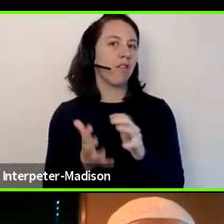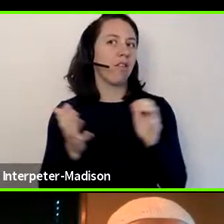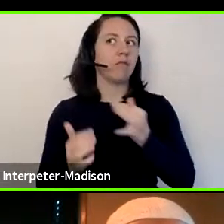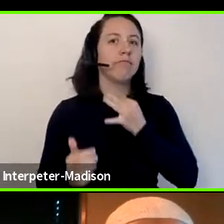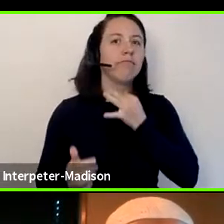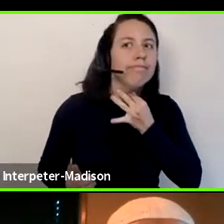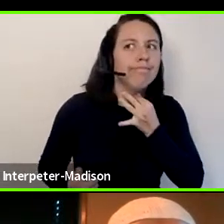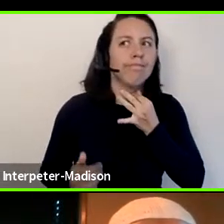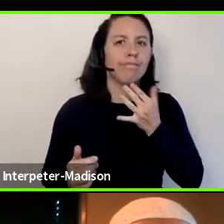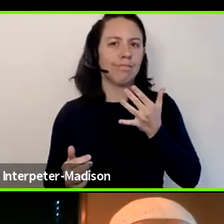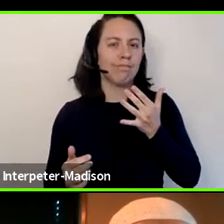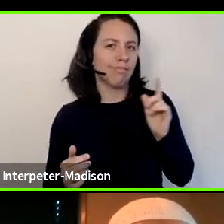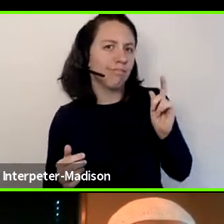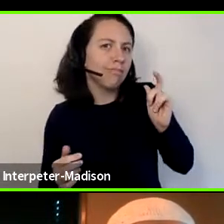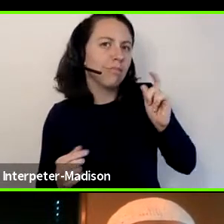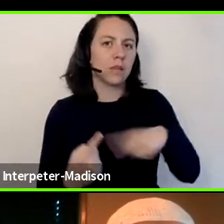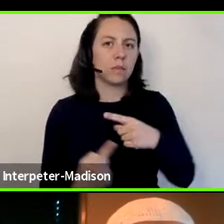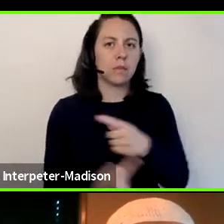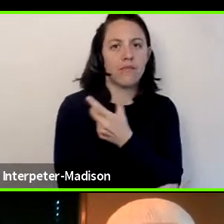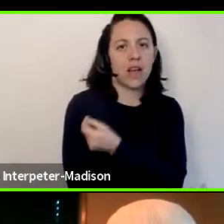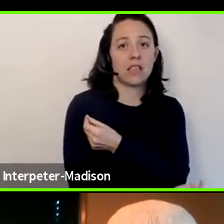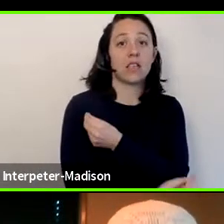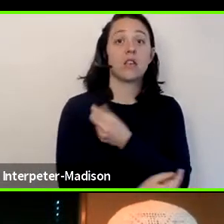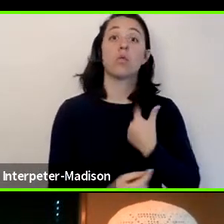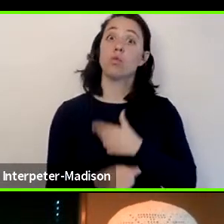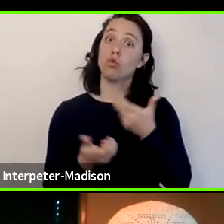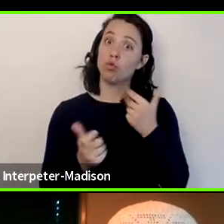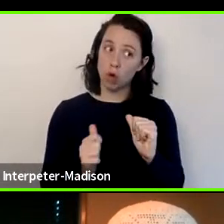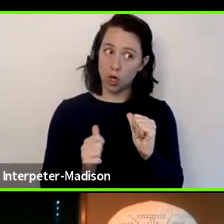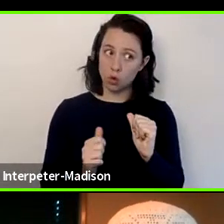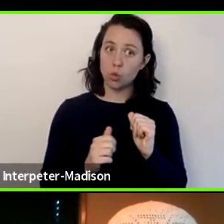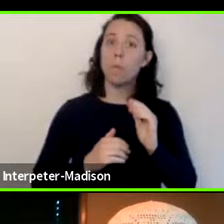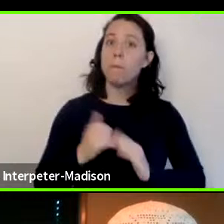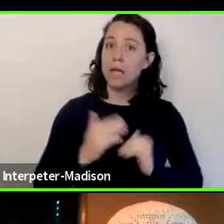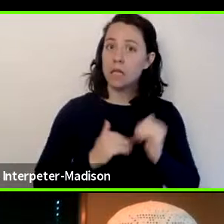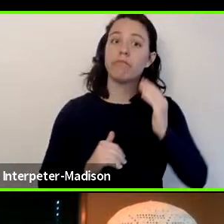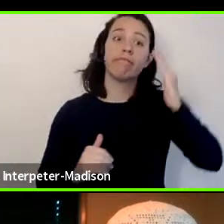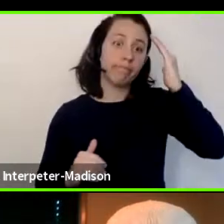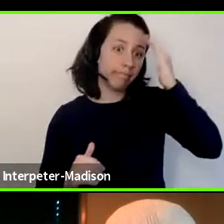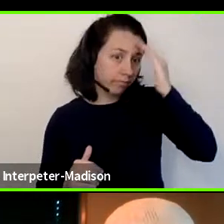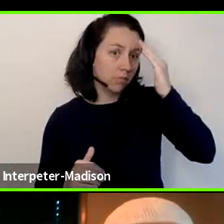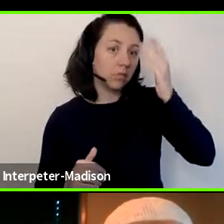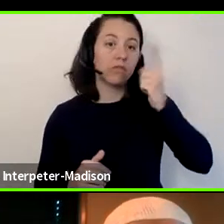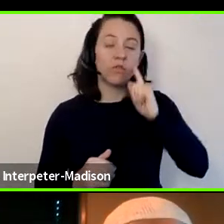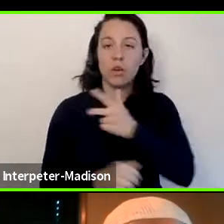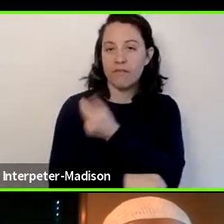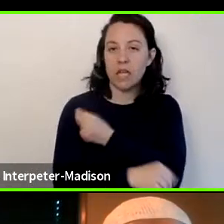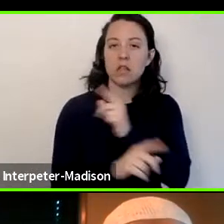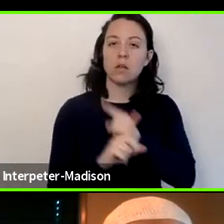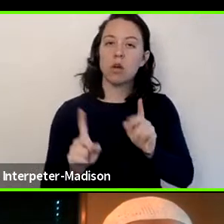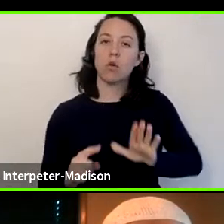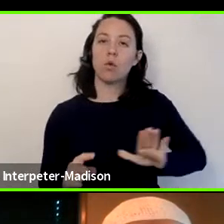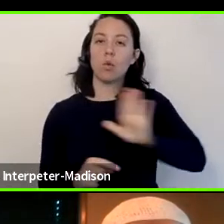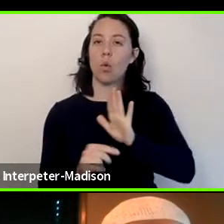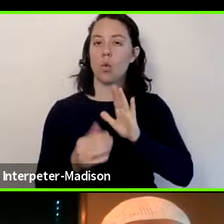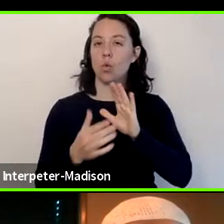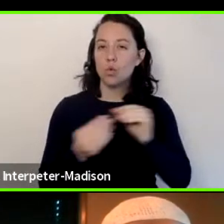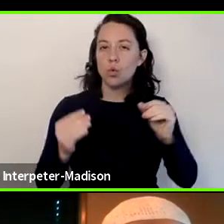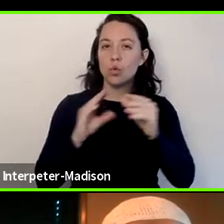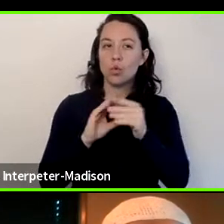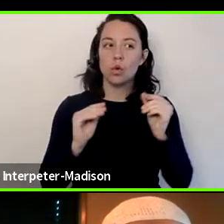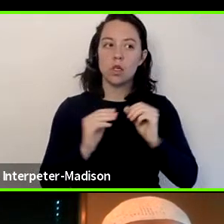as we try to build vaccine confidence, I think your individual stories help people to, again,